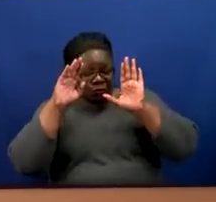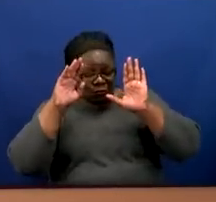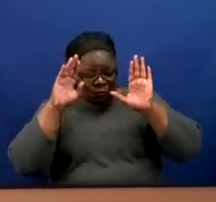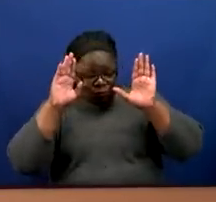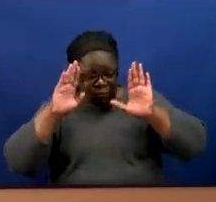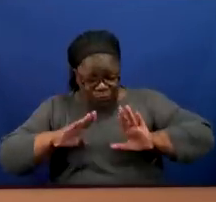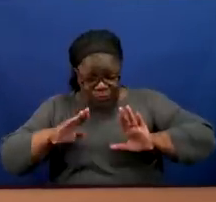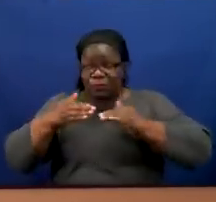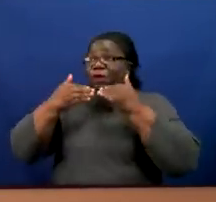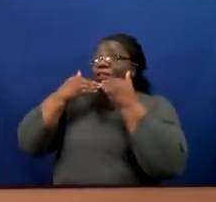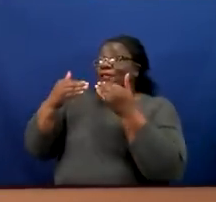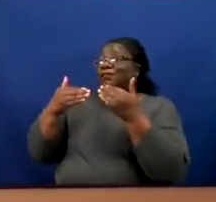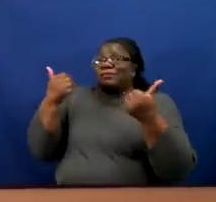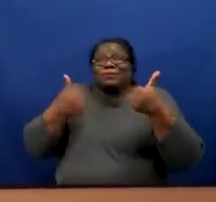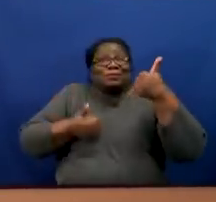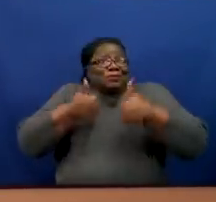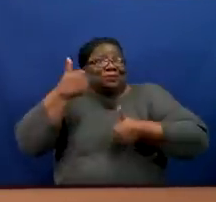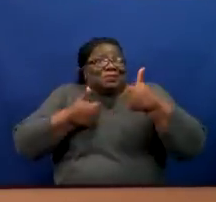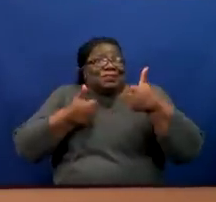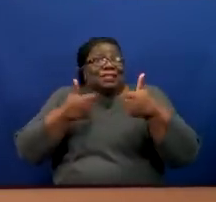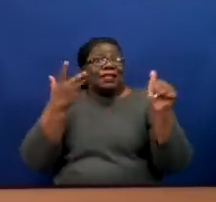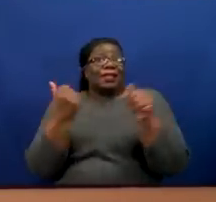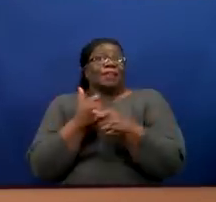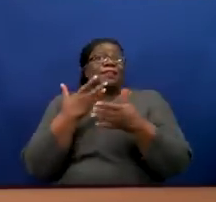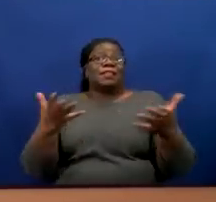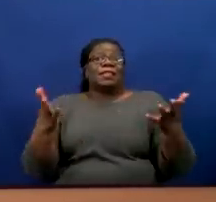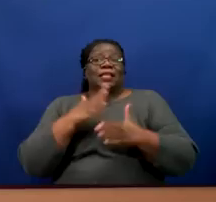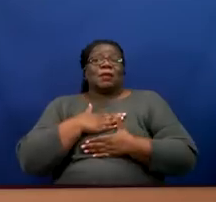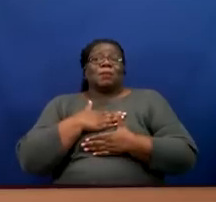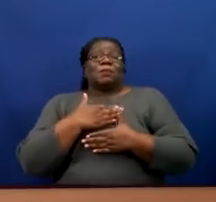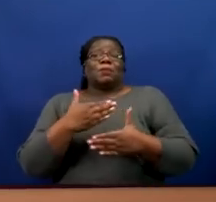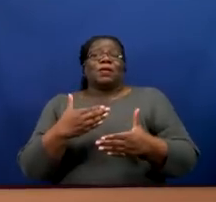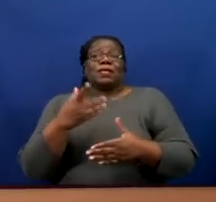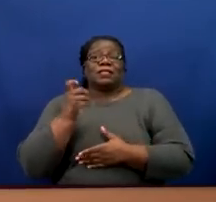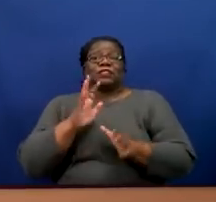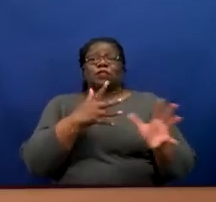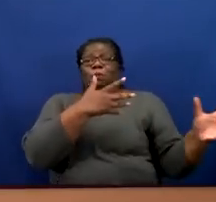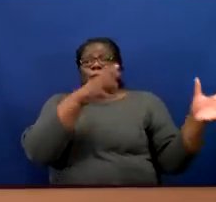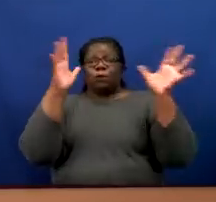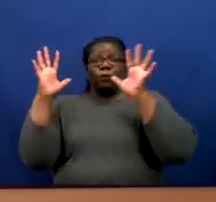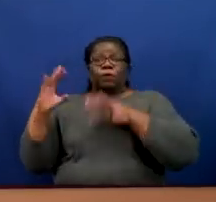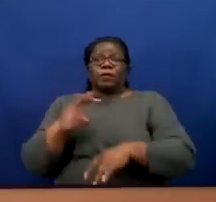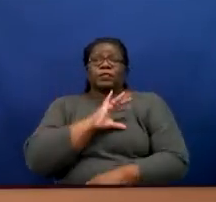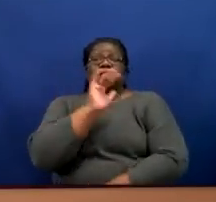here thanking God? Either way, everything that hath breath ought to praise the Lord.